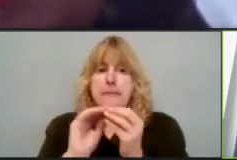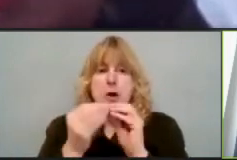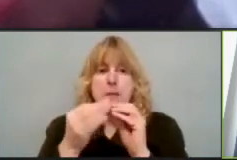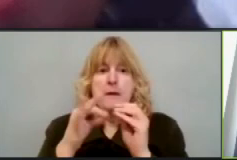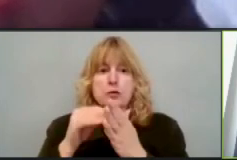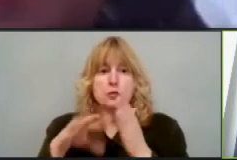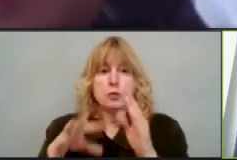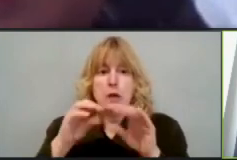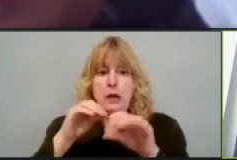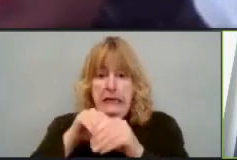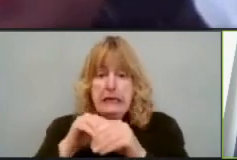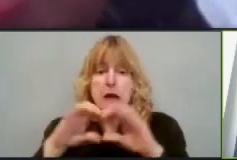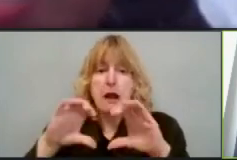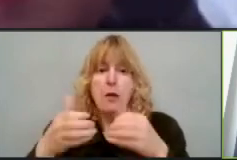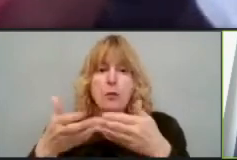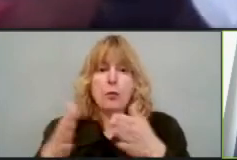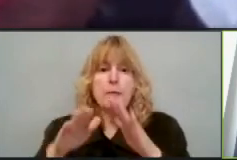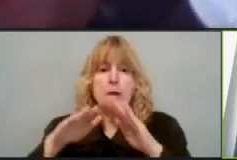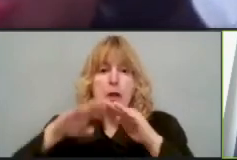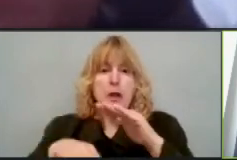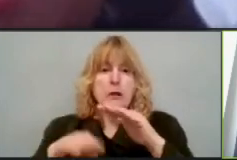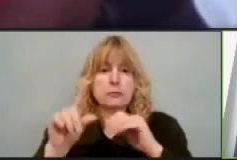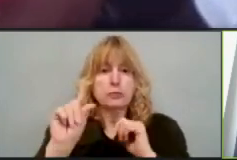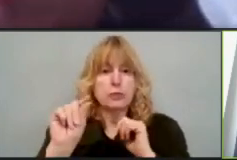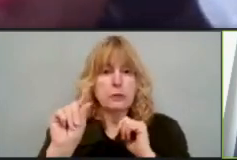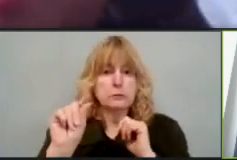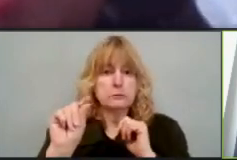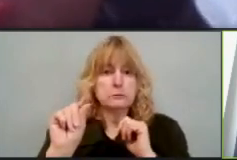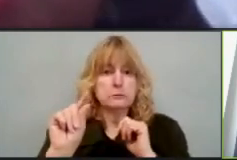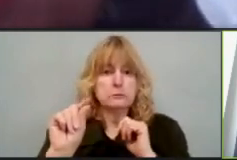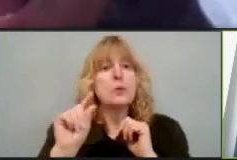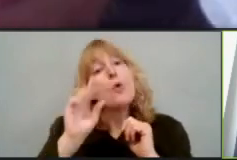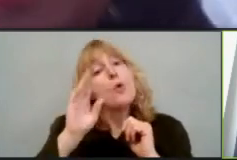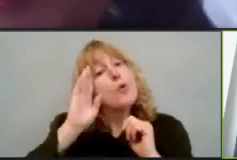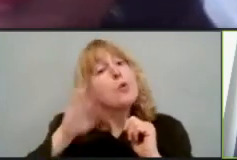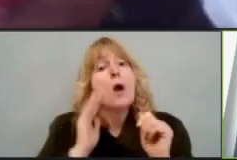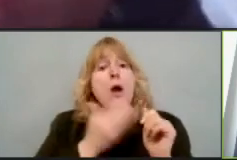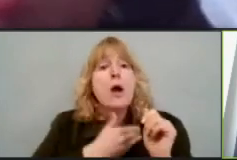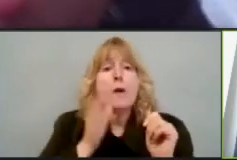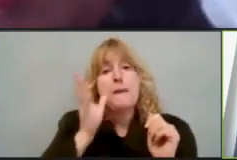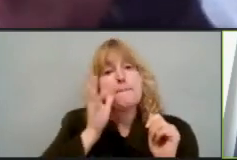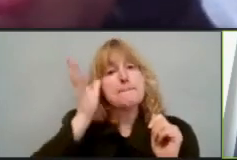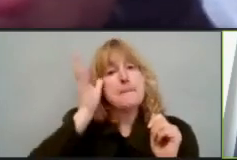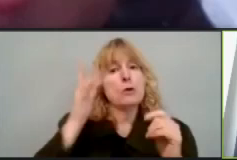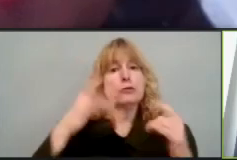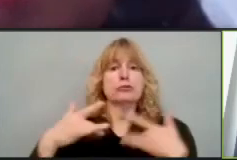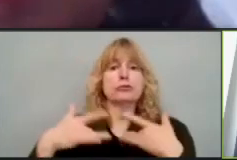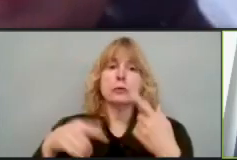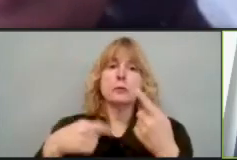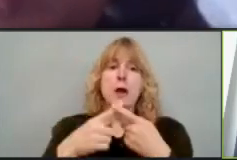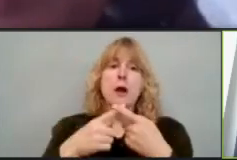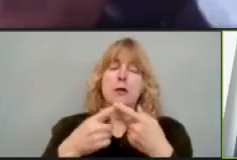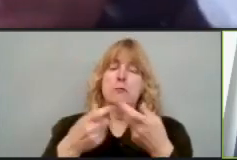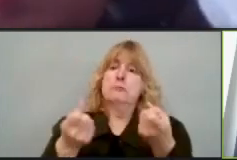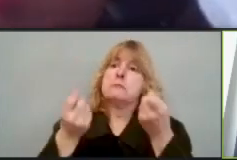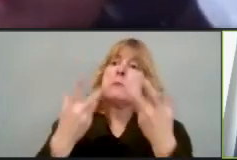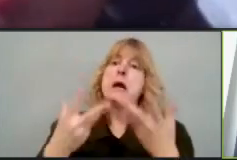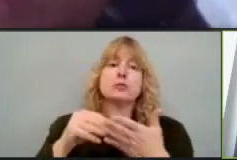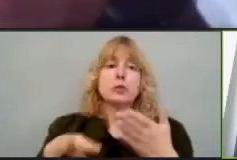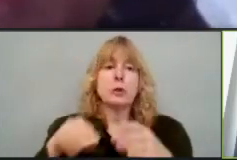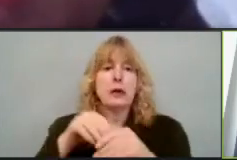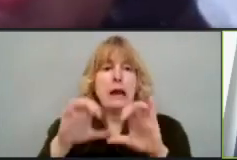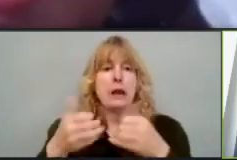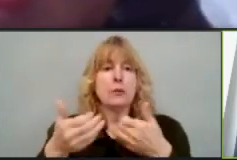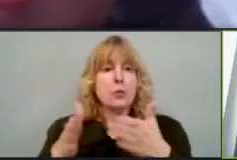20. We know that our parents historically have been concerned about classroom sizes. And so as a